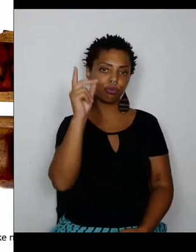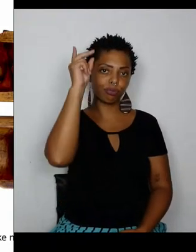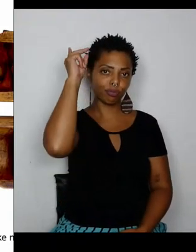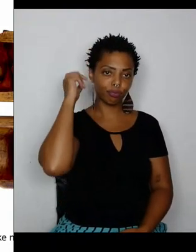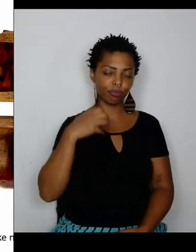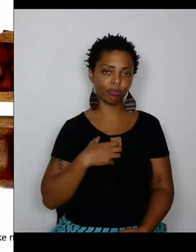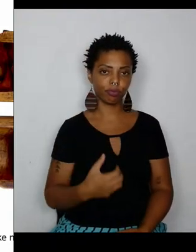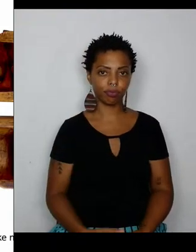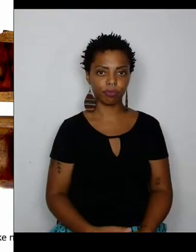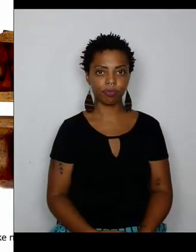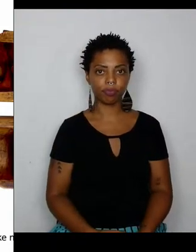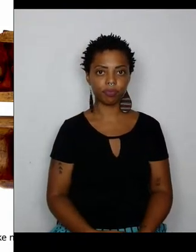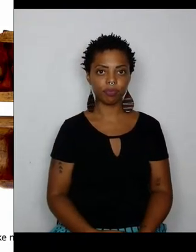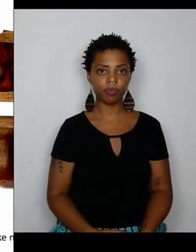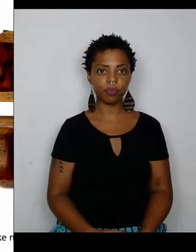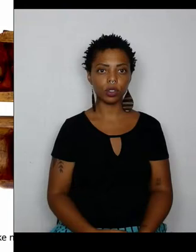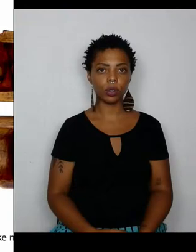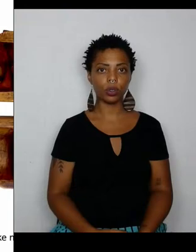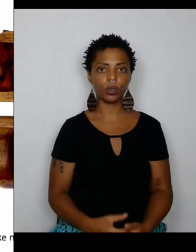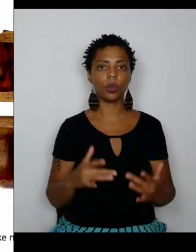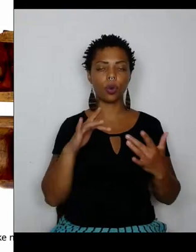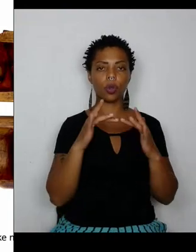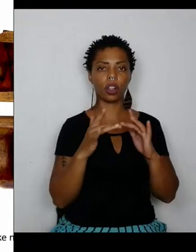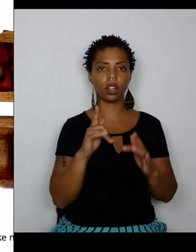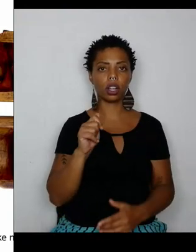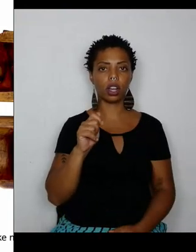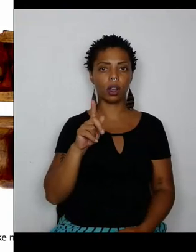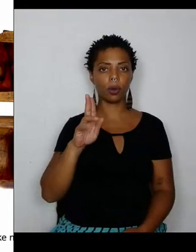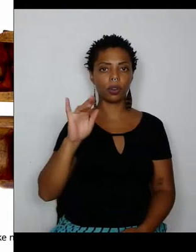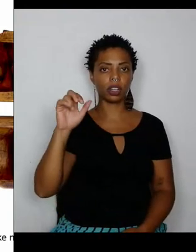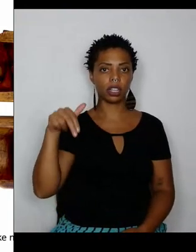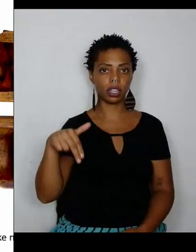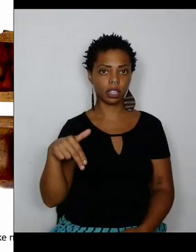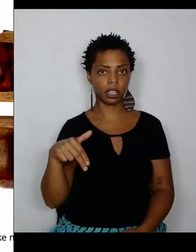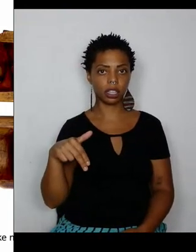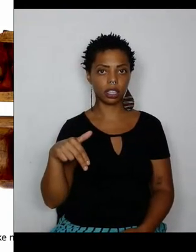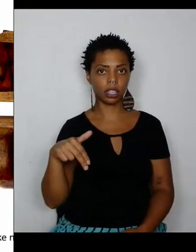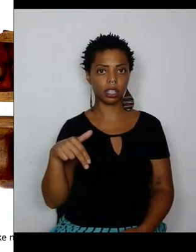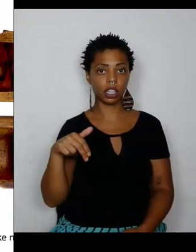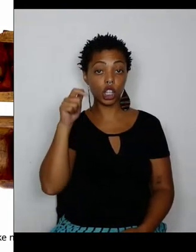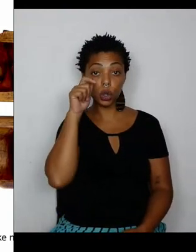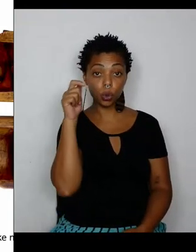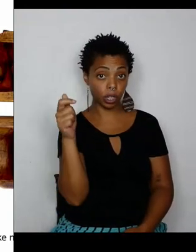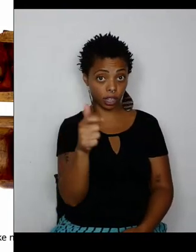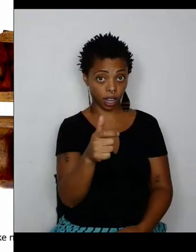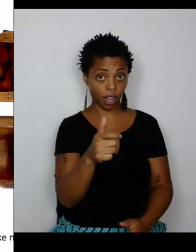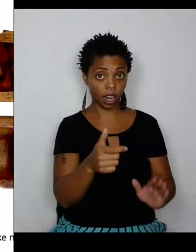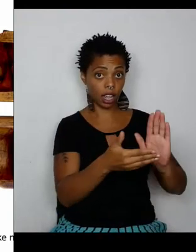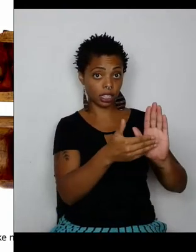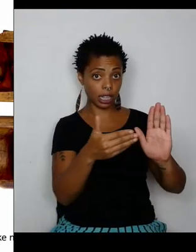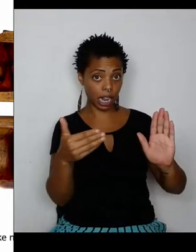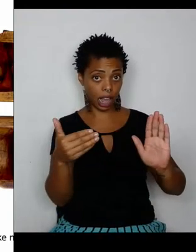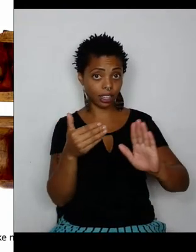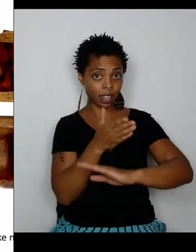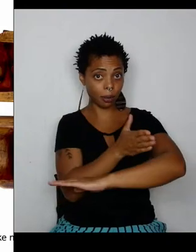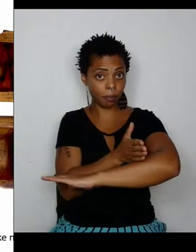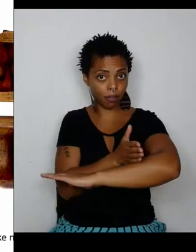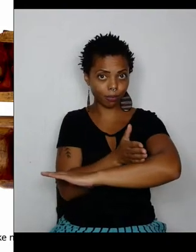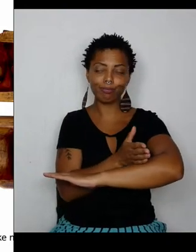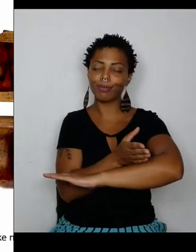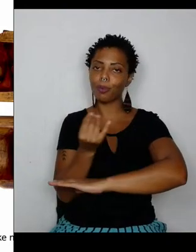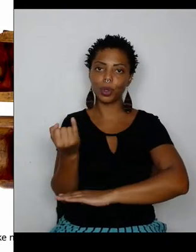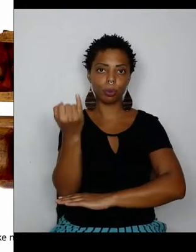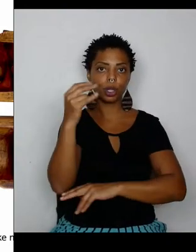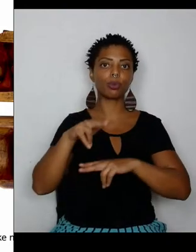bernard all interested in medieval aesthetic was crucial to his artistic development bernard was enamored with the medieval